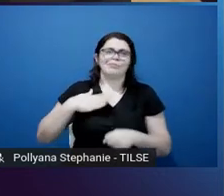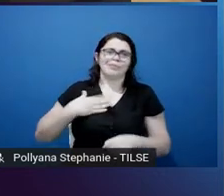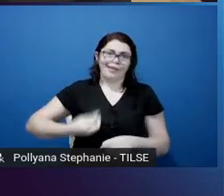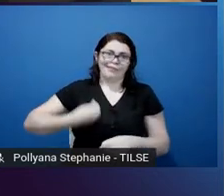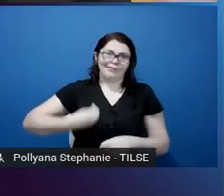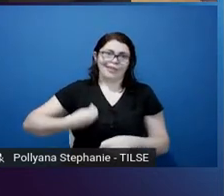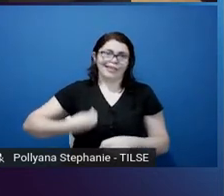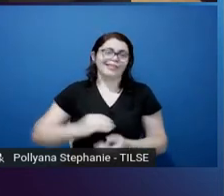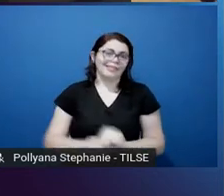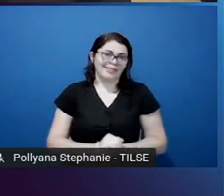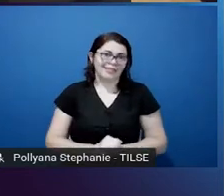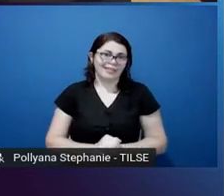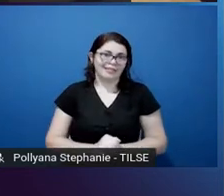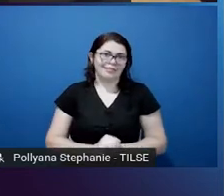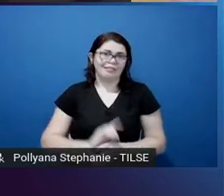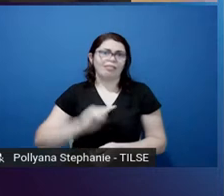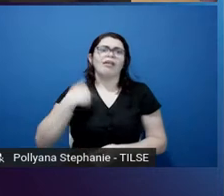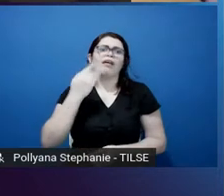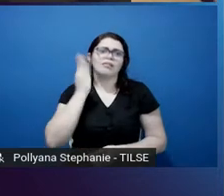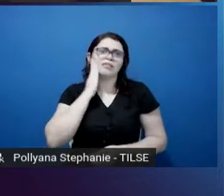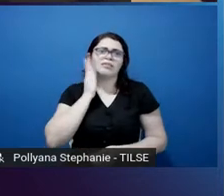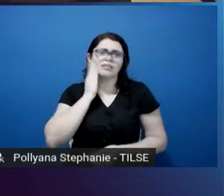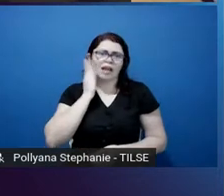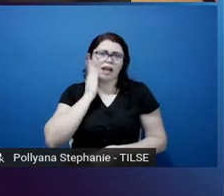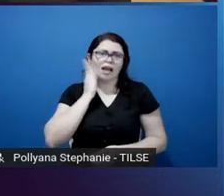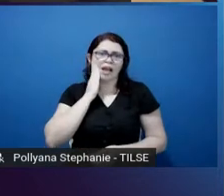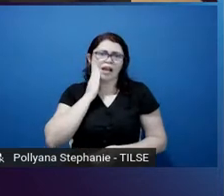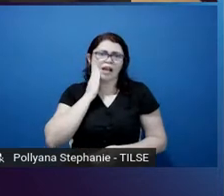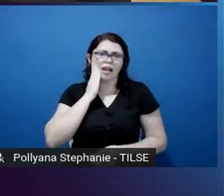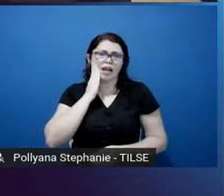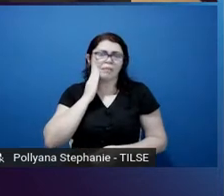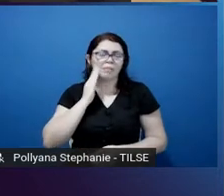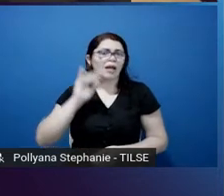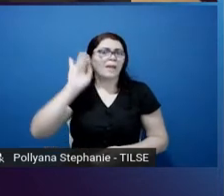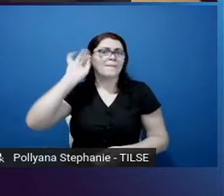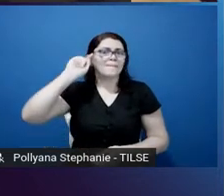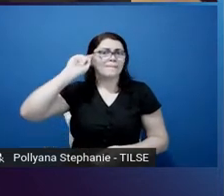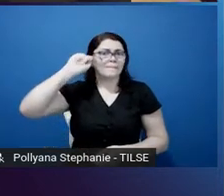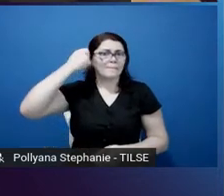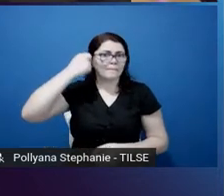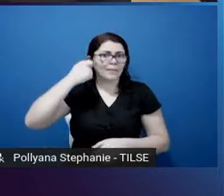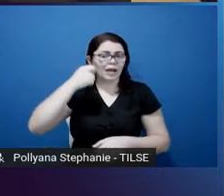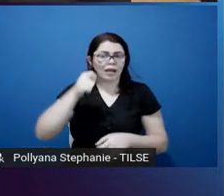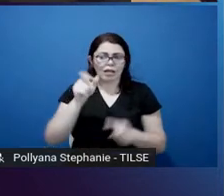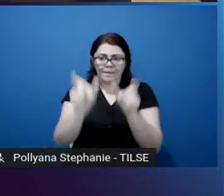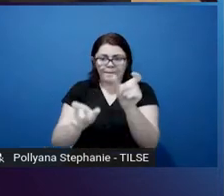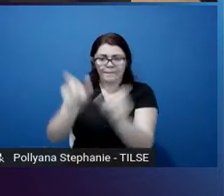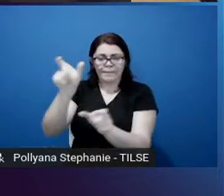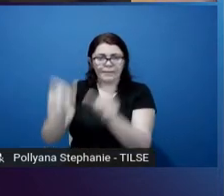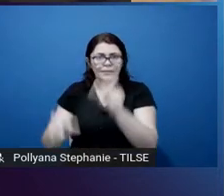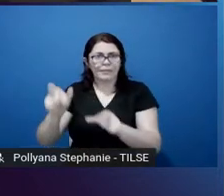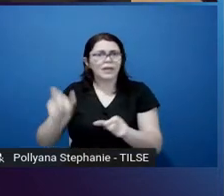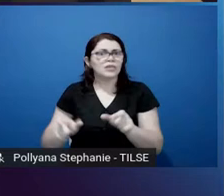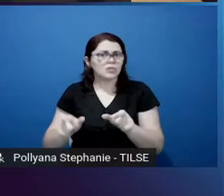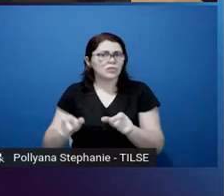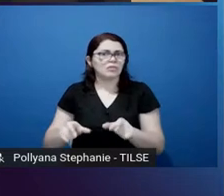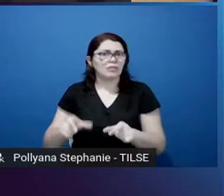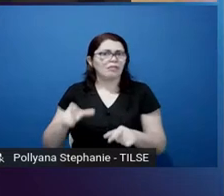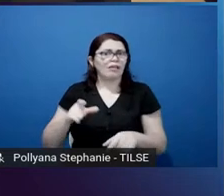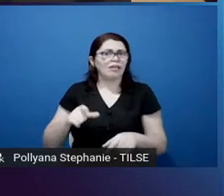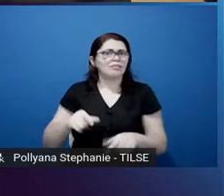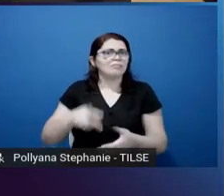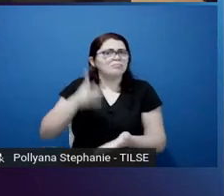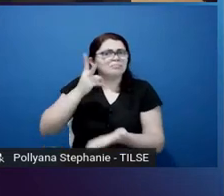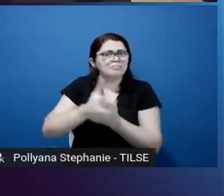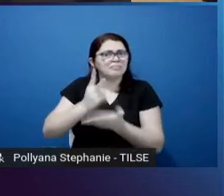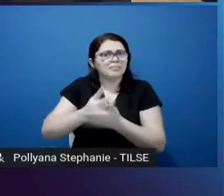We know the deaths of Black people are now pervasive. They have always been,